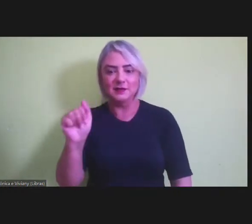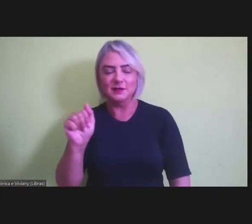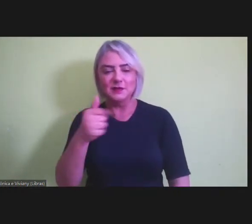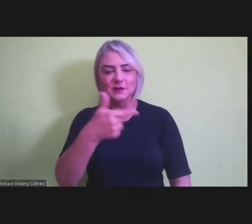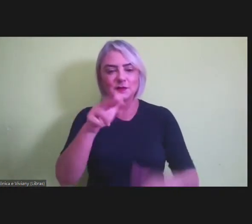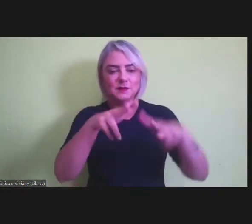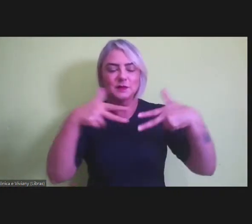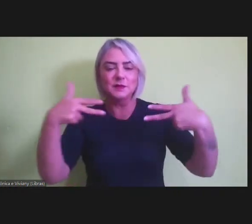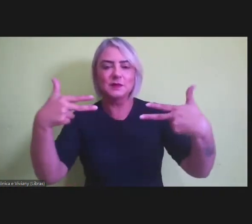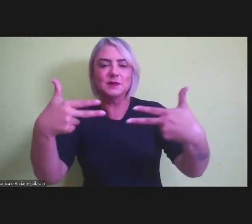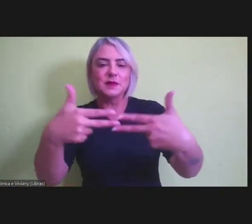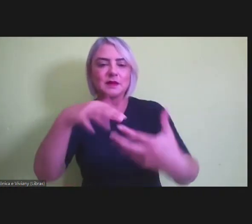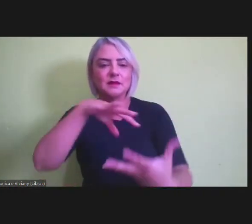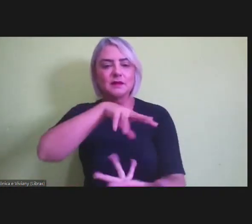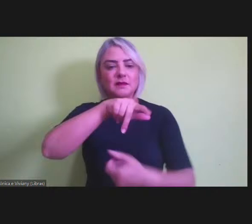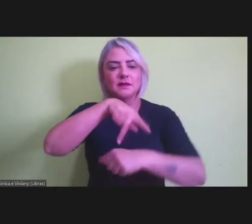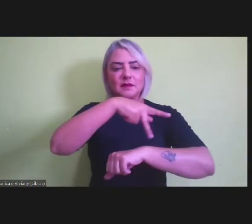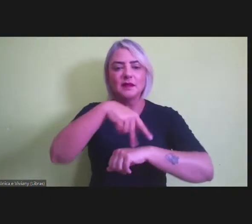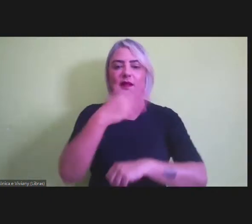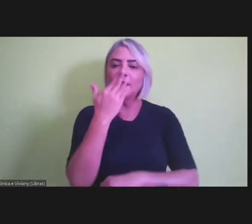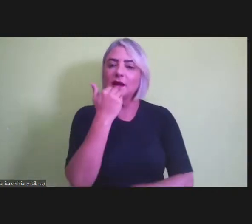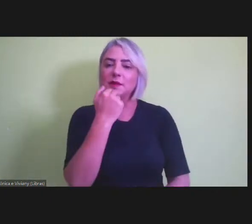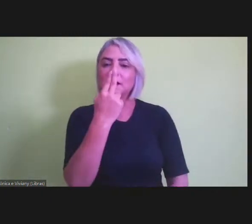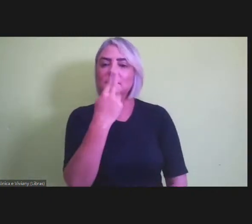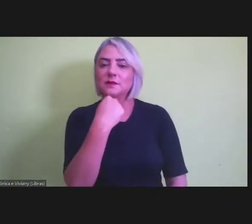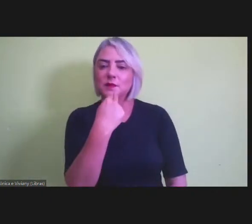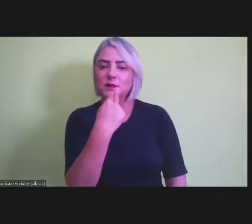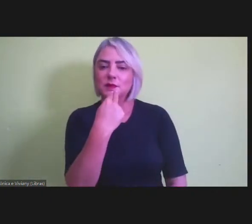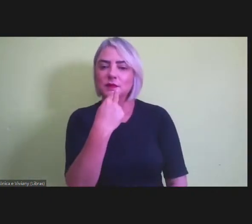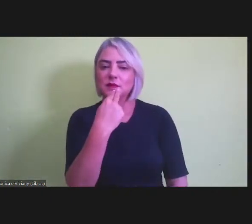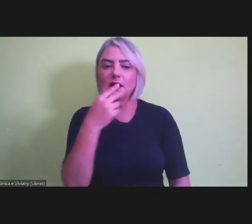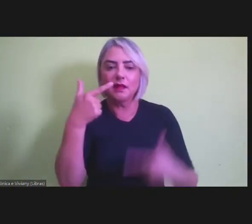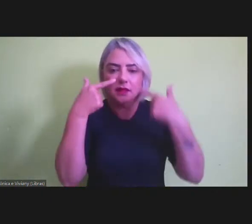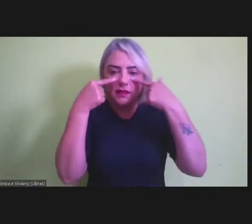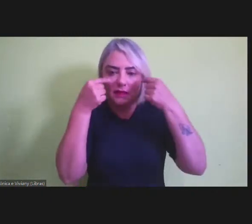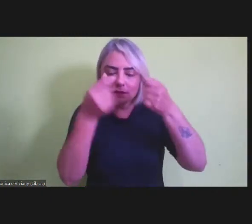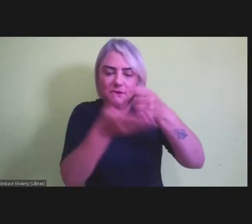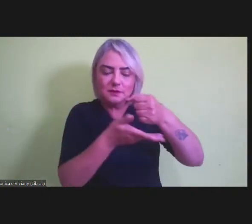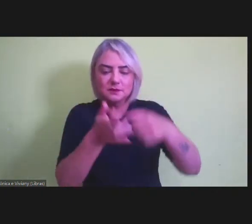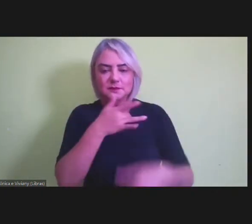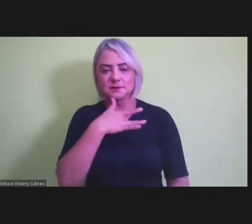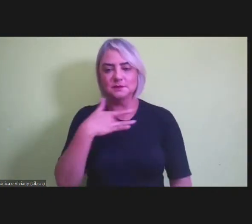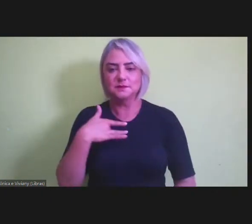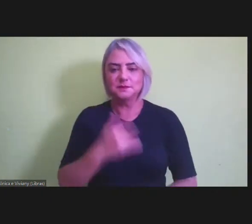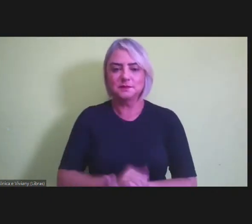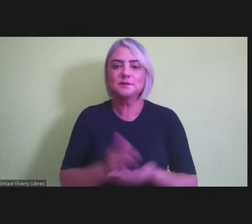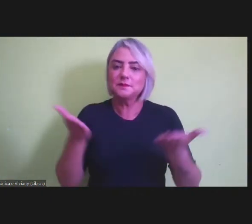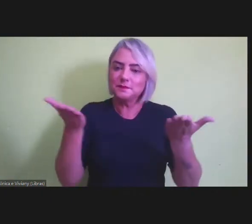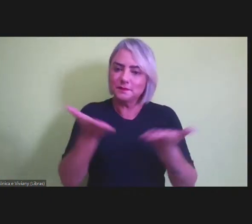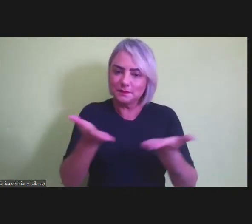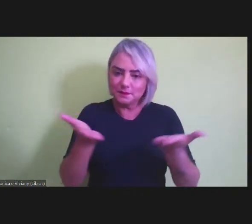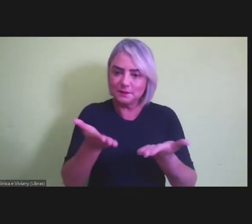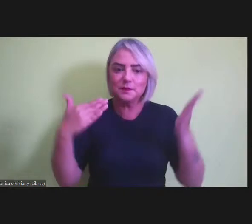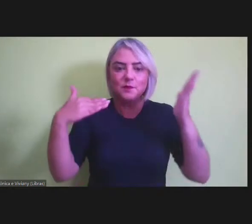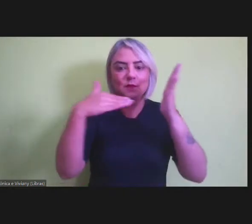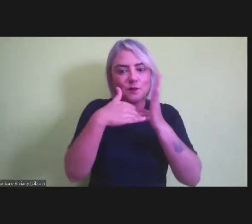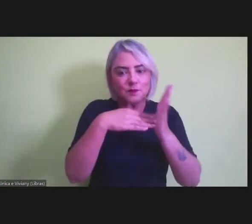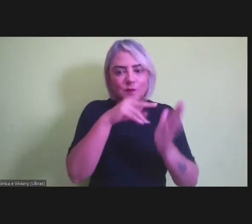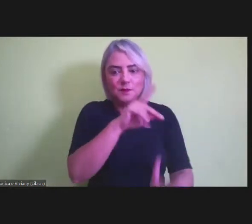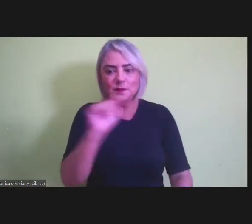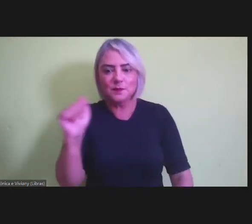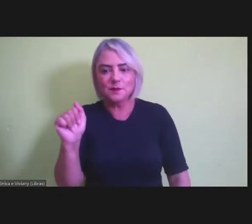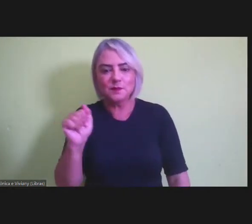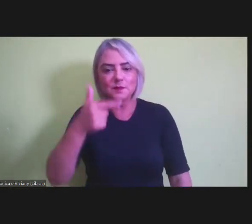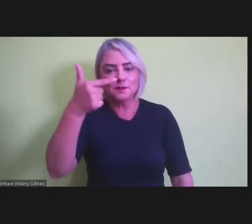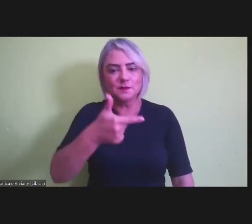moderating this third day of the seminar in primary health care. Today will be